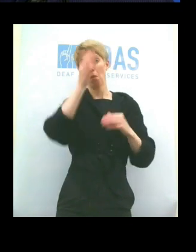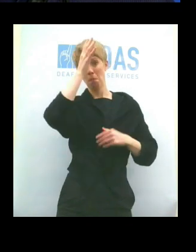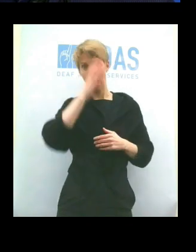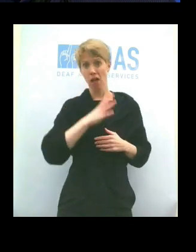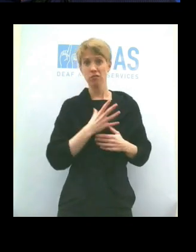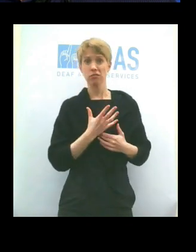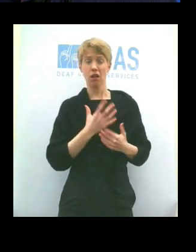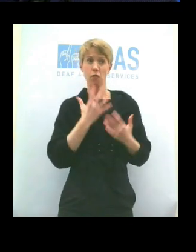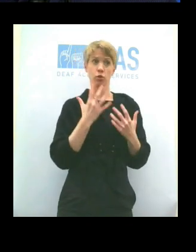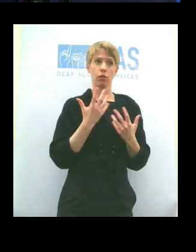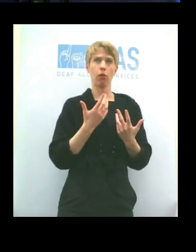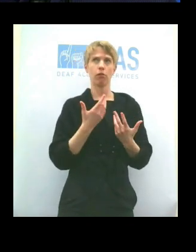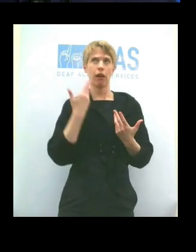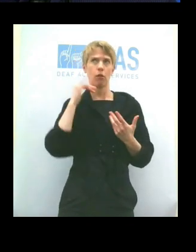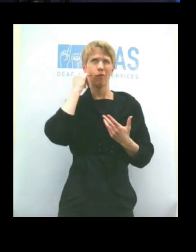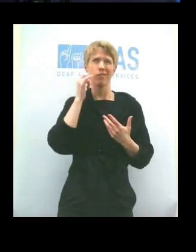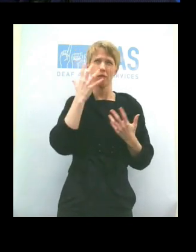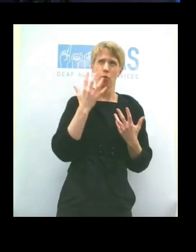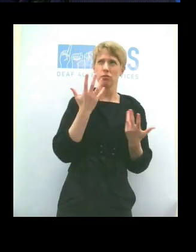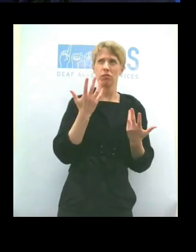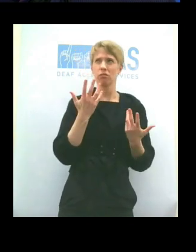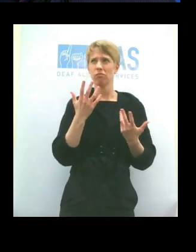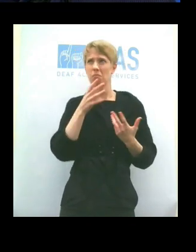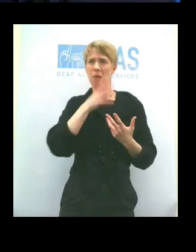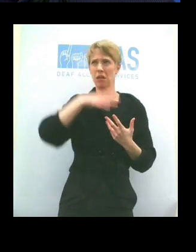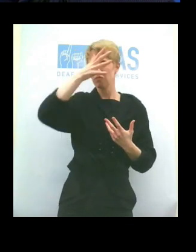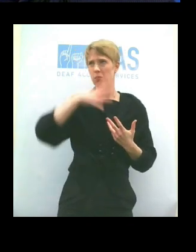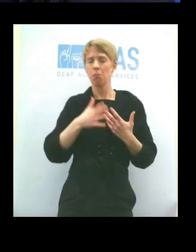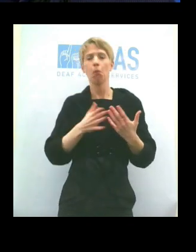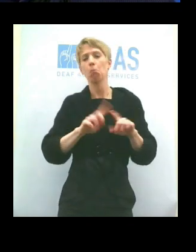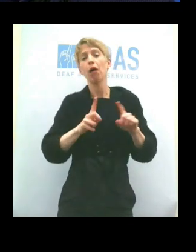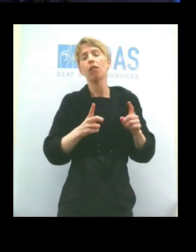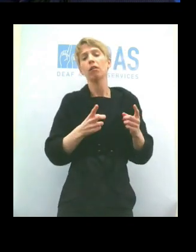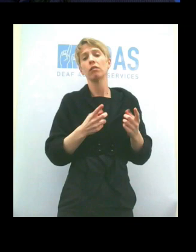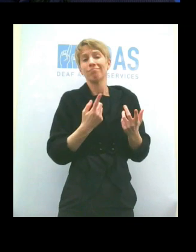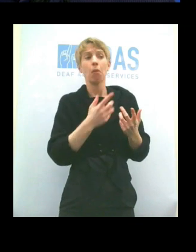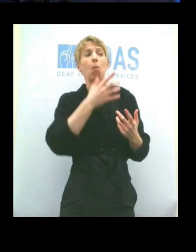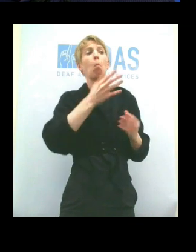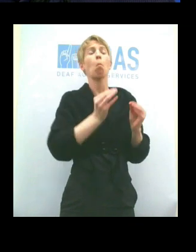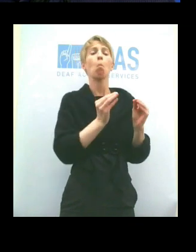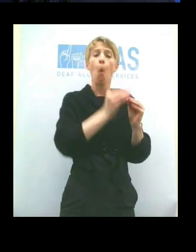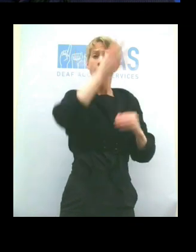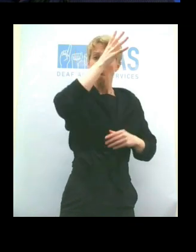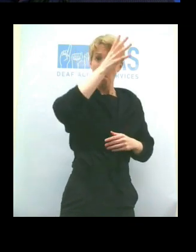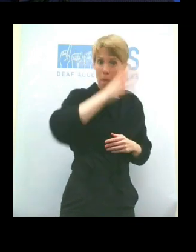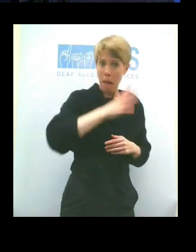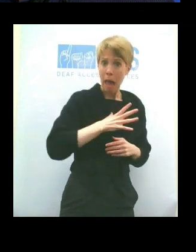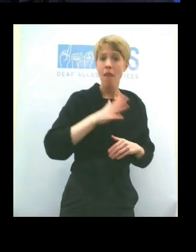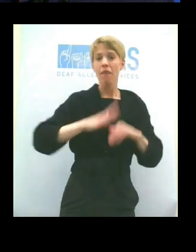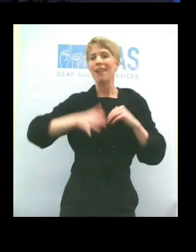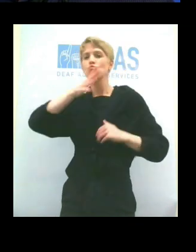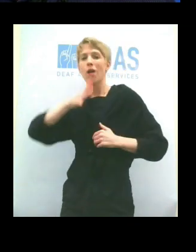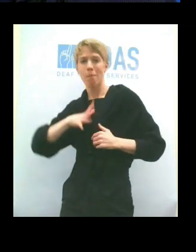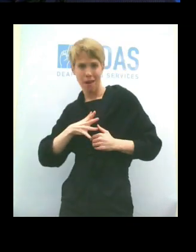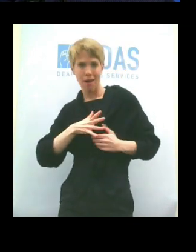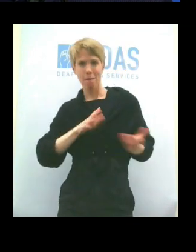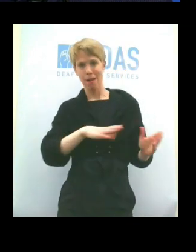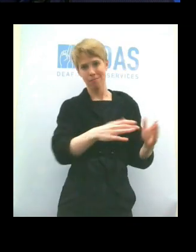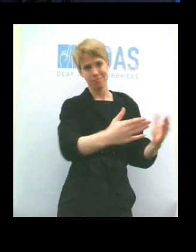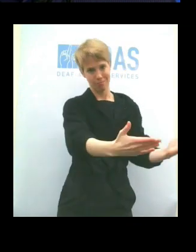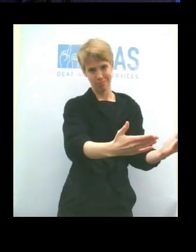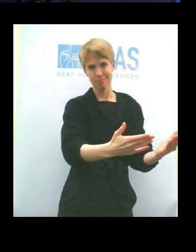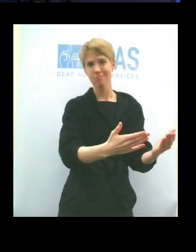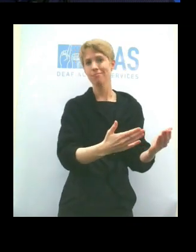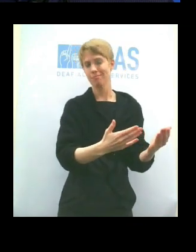perished compared to females. In general, it treats it the same. It's roughly half, just barely over 50%